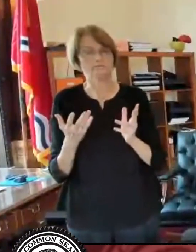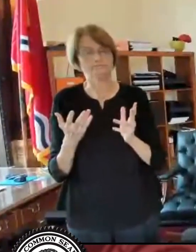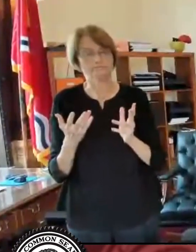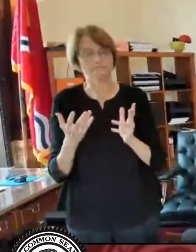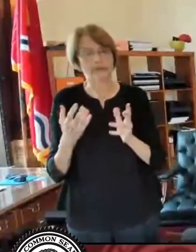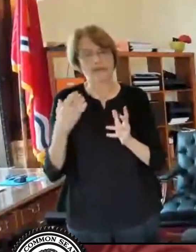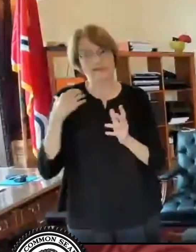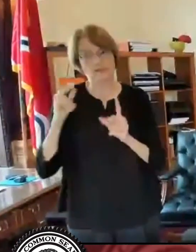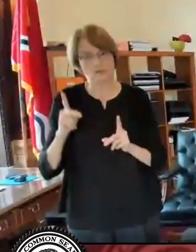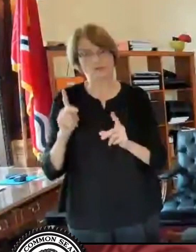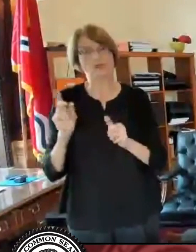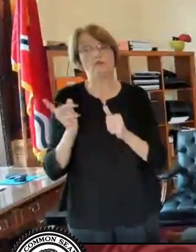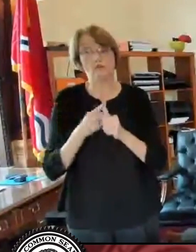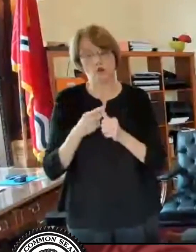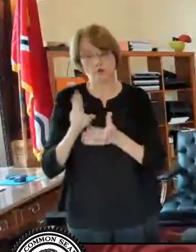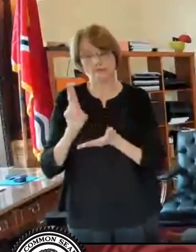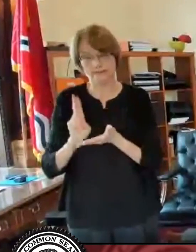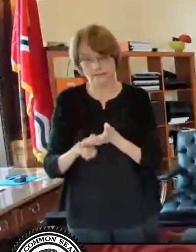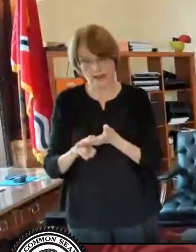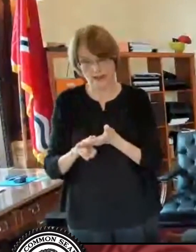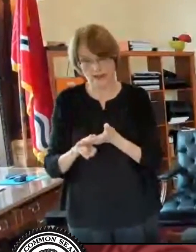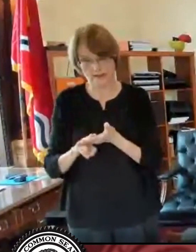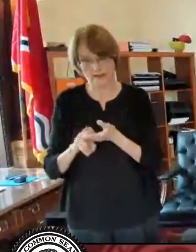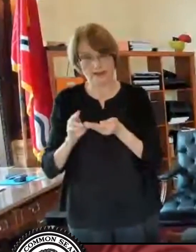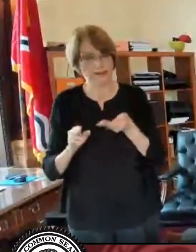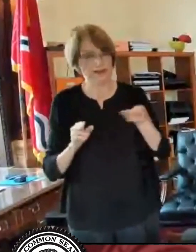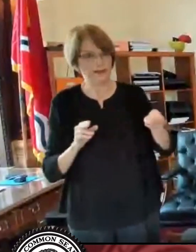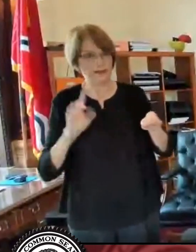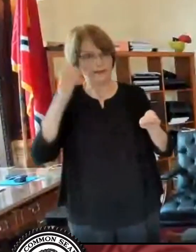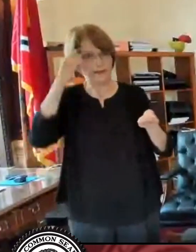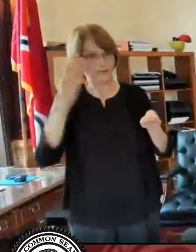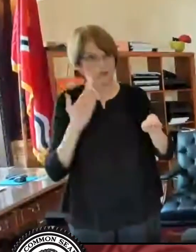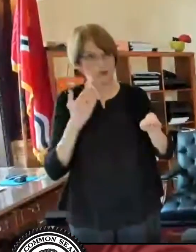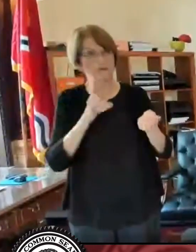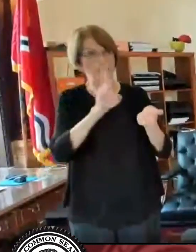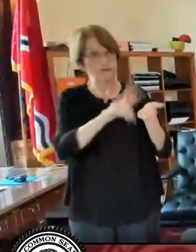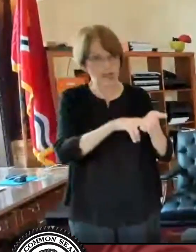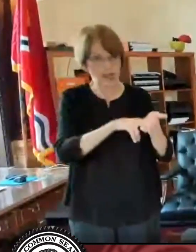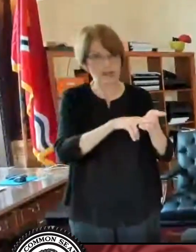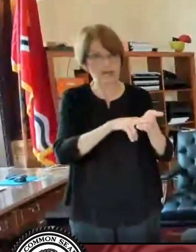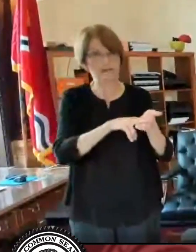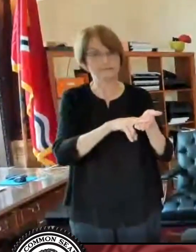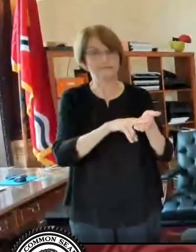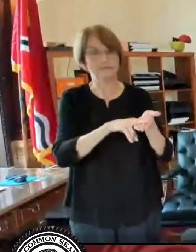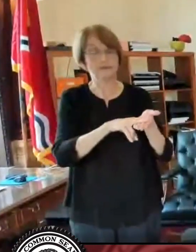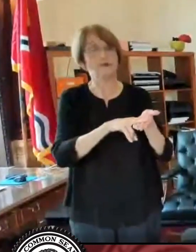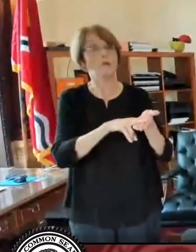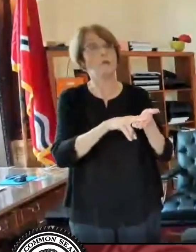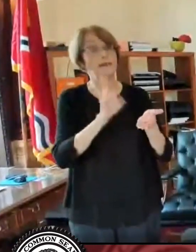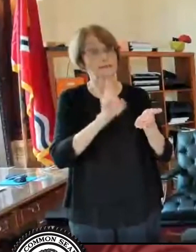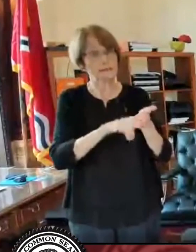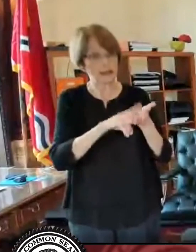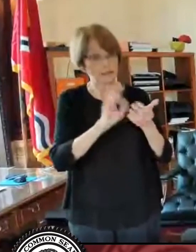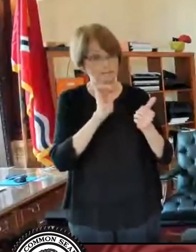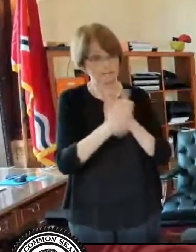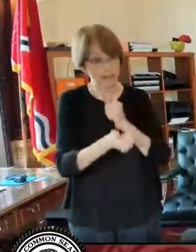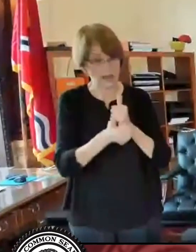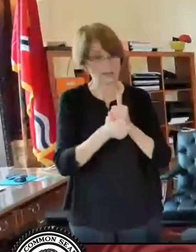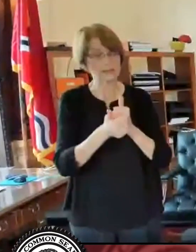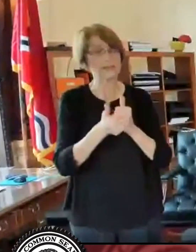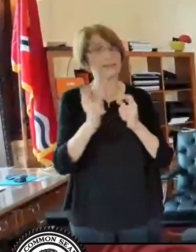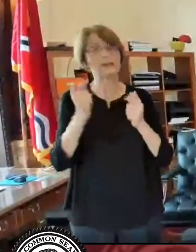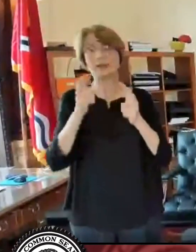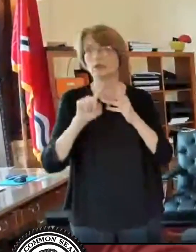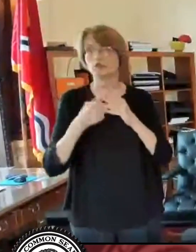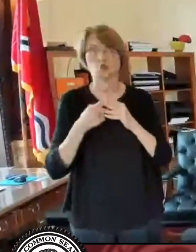chair has to sign the bill, and then it gets sent over to the governor for his signature. When that happens, it will take effect immediately,